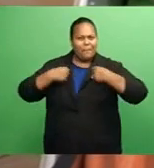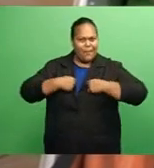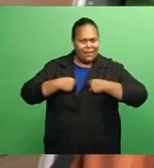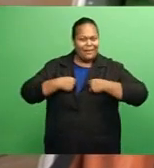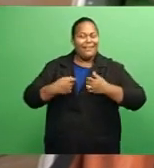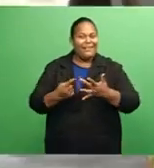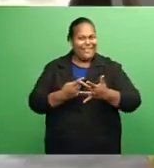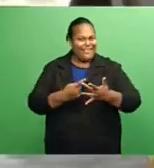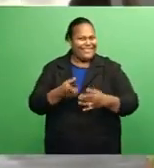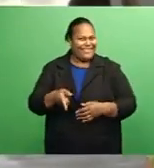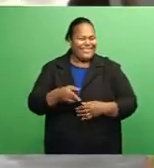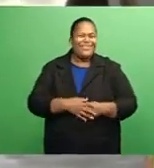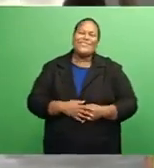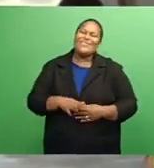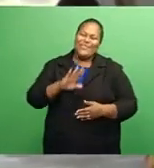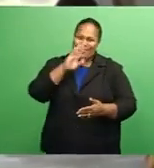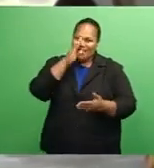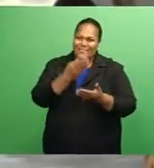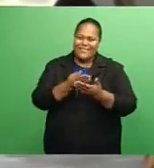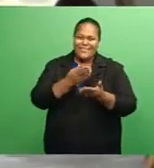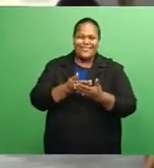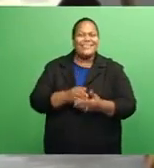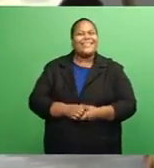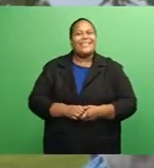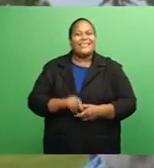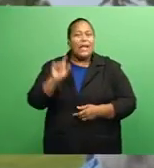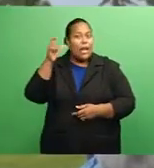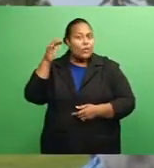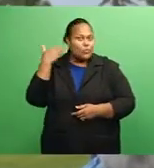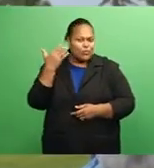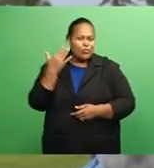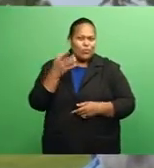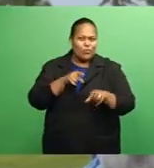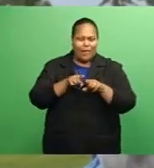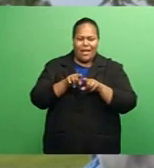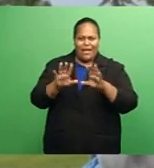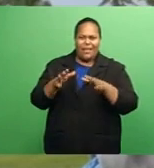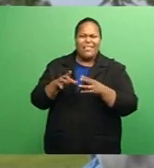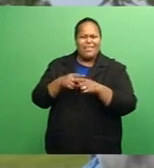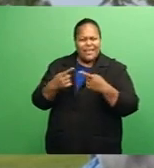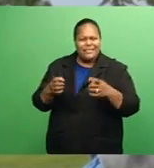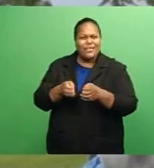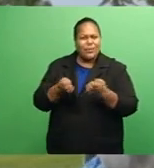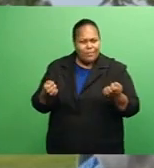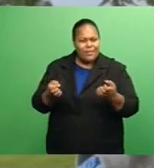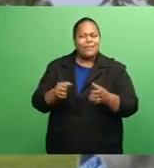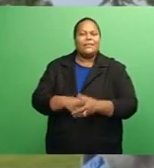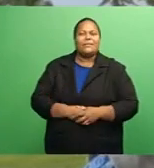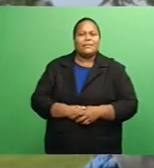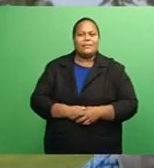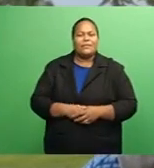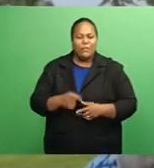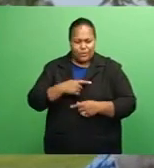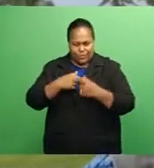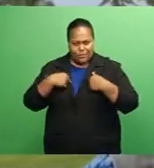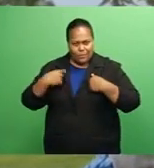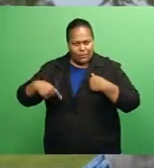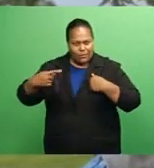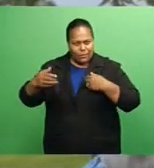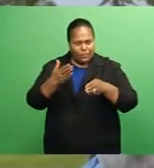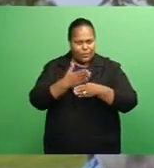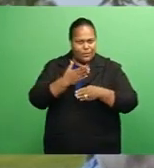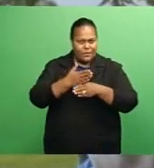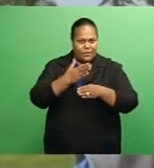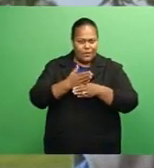as well as teacher and classroom learning materials. We will continue to work with our partners in the local community and our partners in